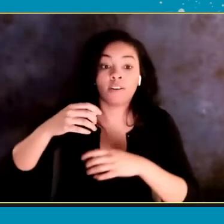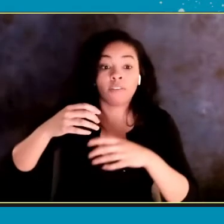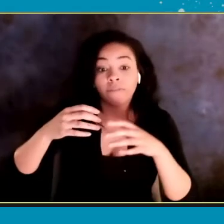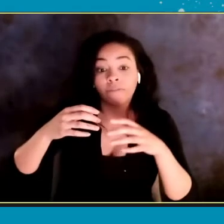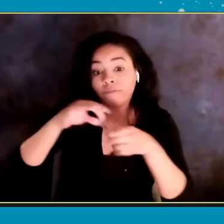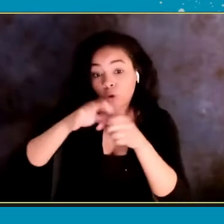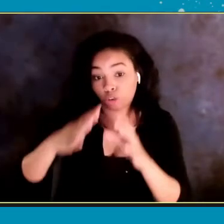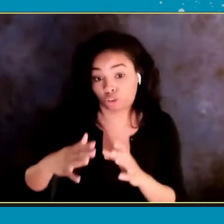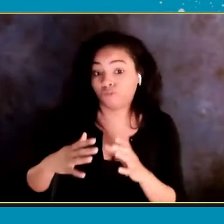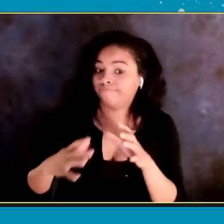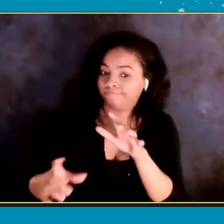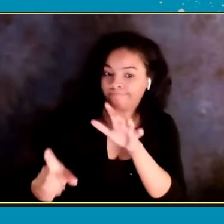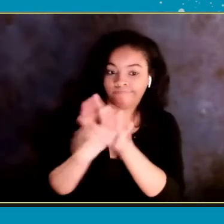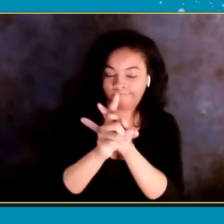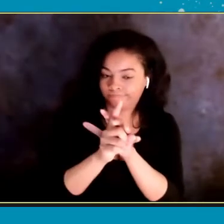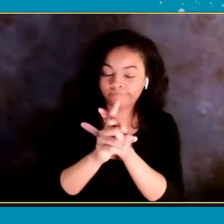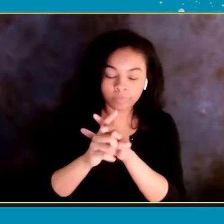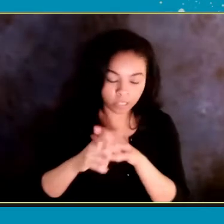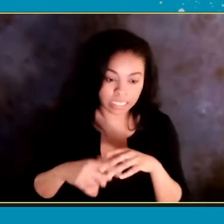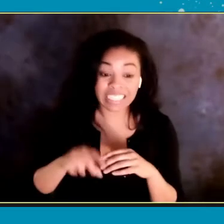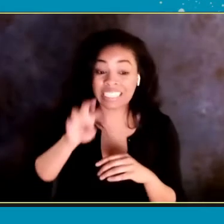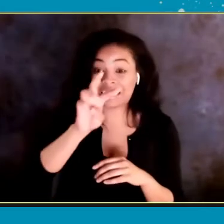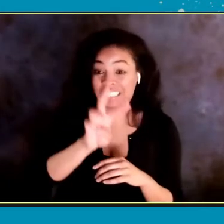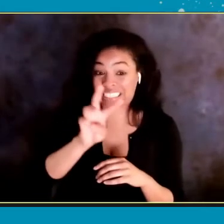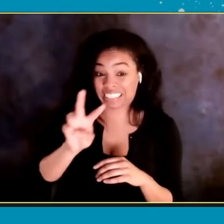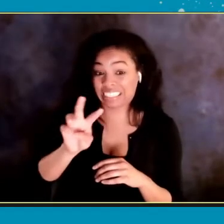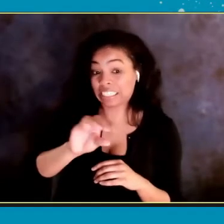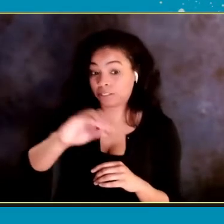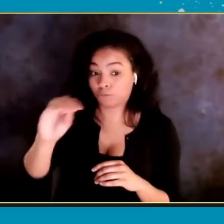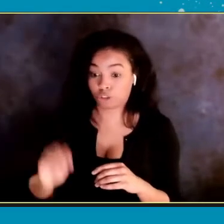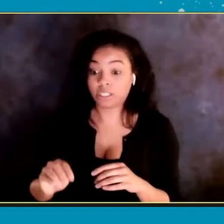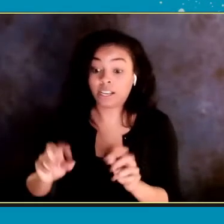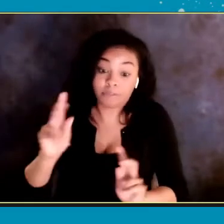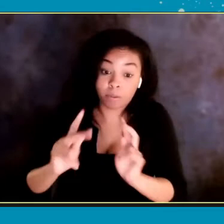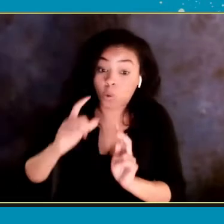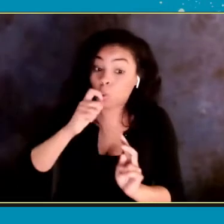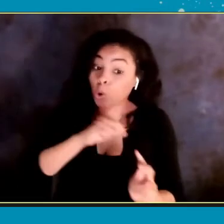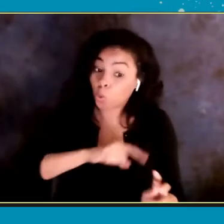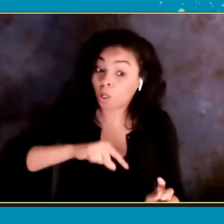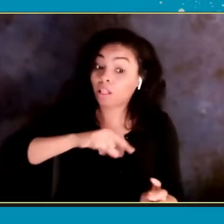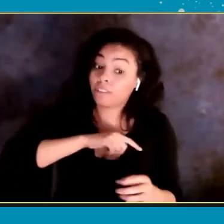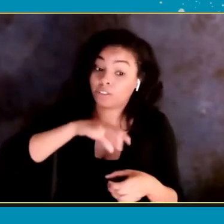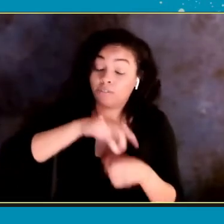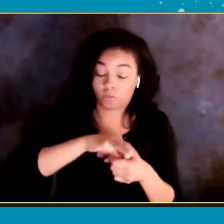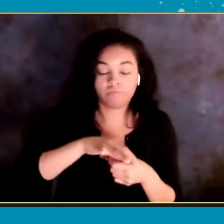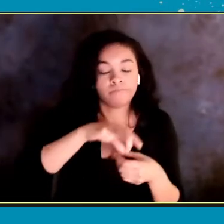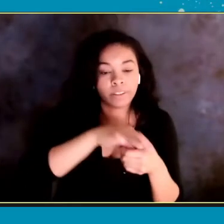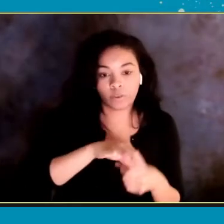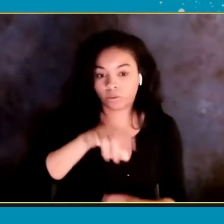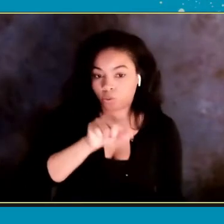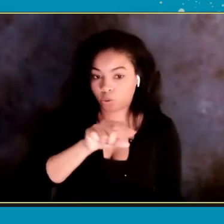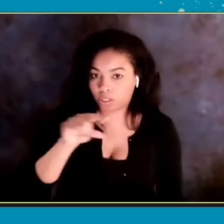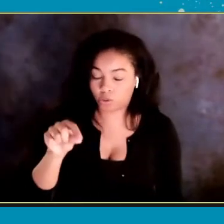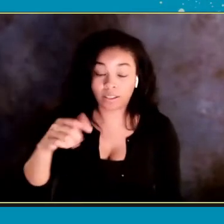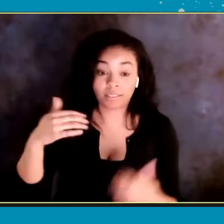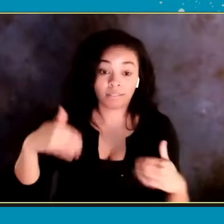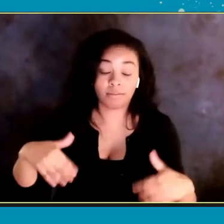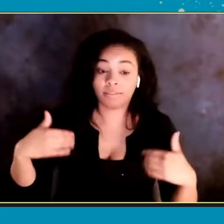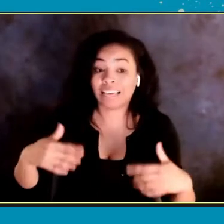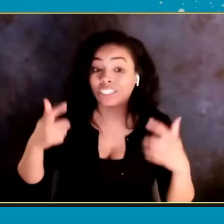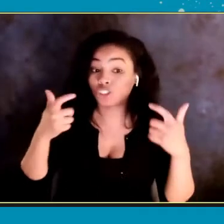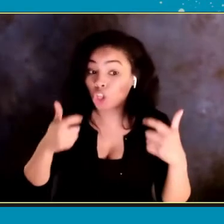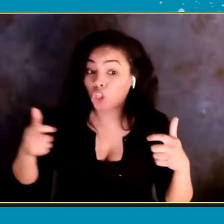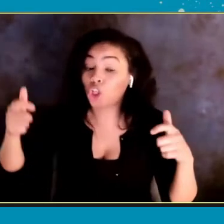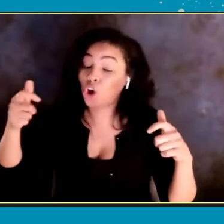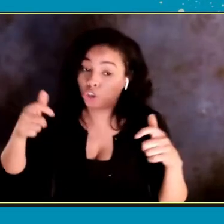66% of eligible voters in Texas voted in 2020. That is the largest voter turnout that the state of